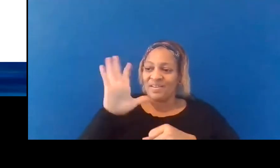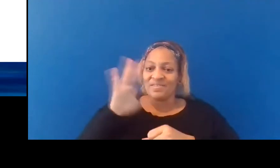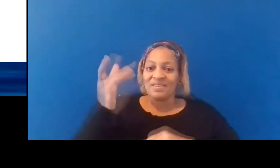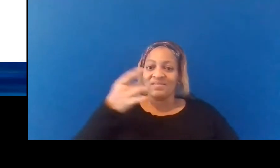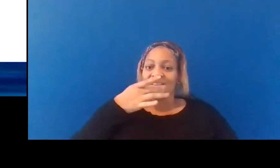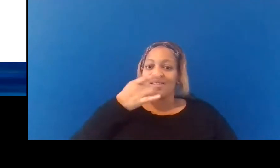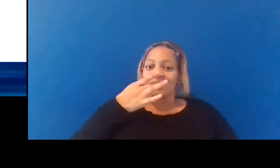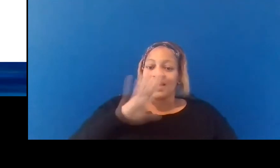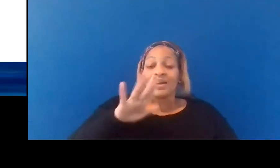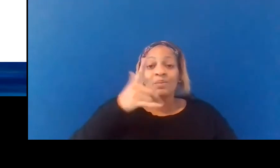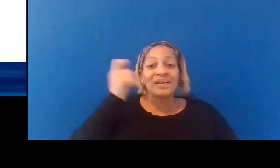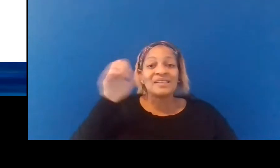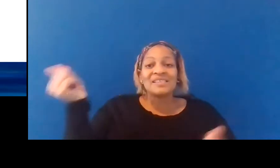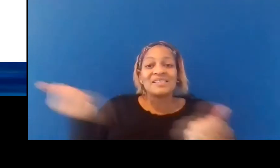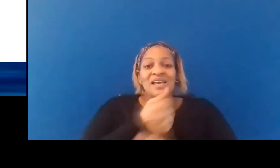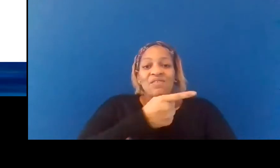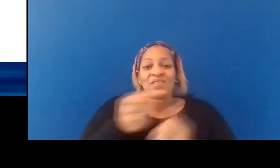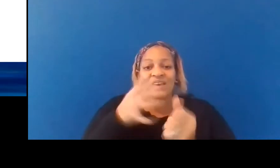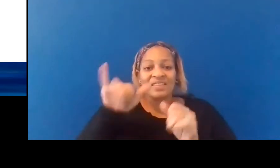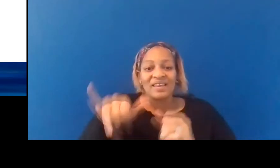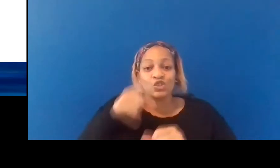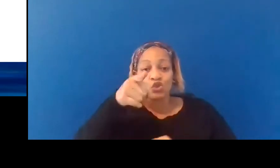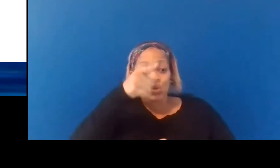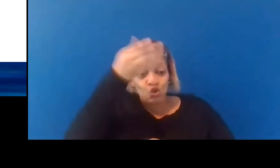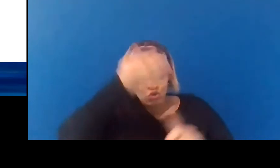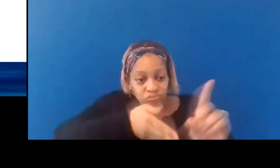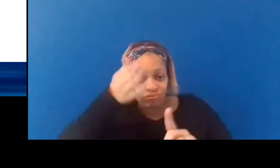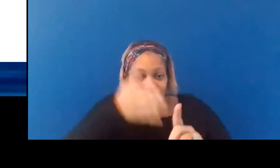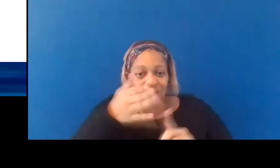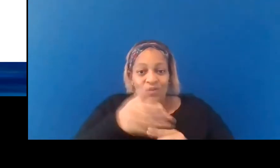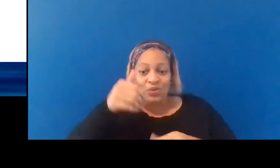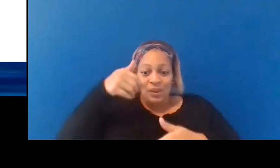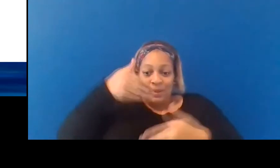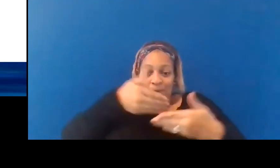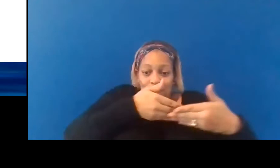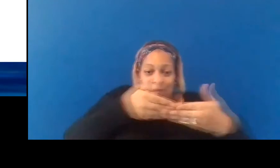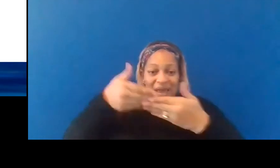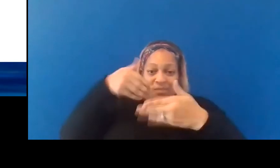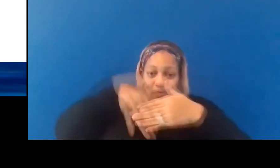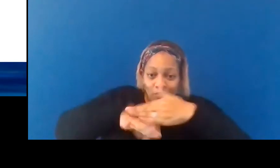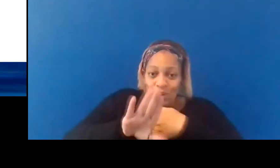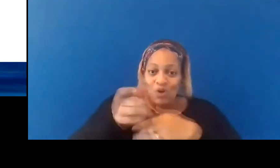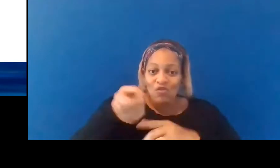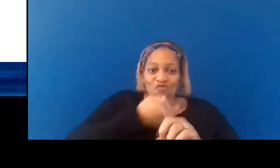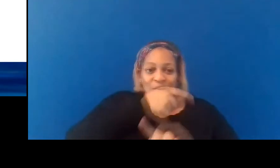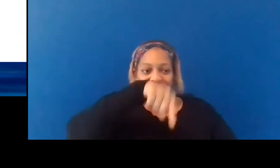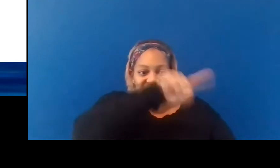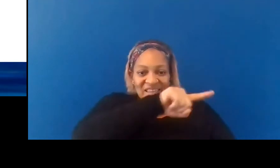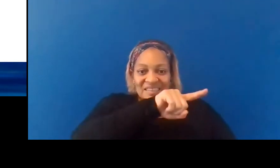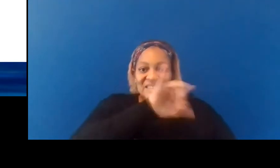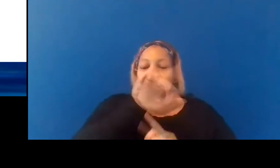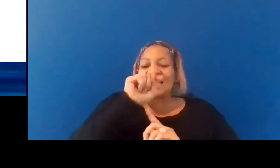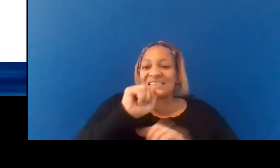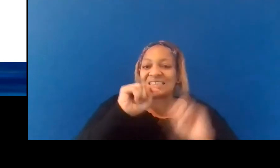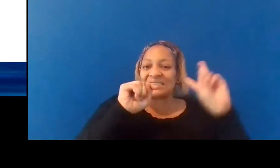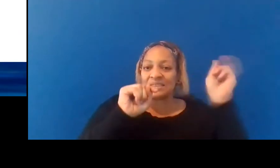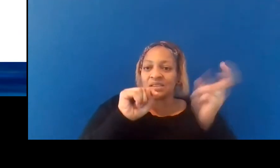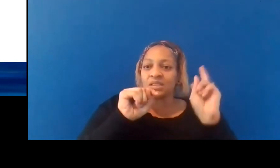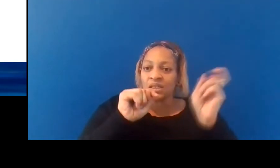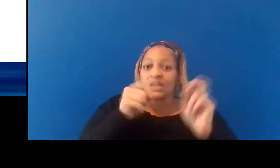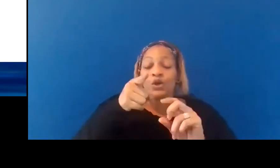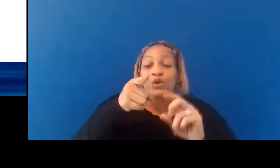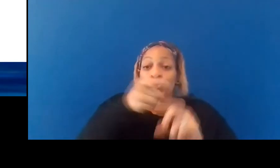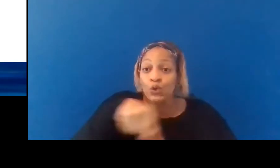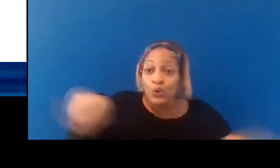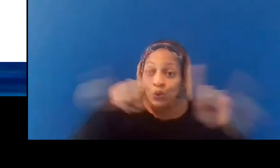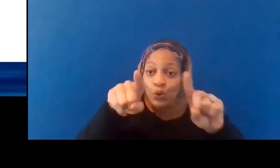is. You are the offspring of it. You are an individualized incarnation of it. And you are,